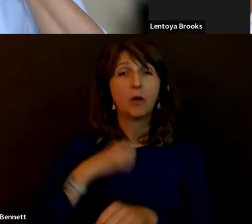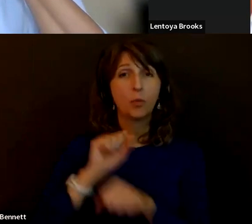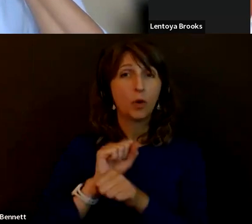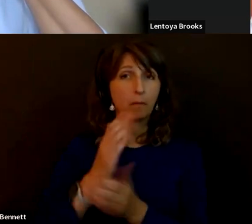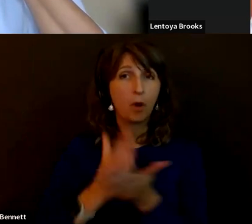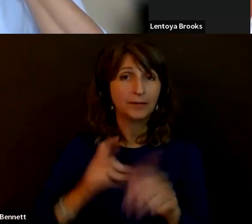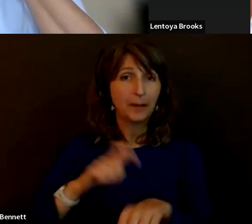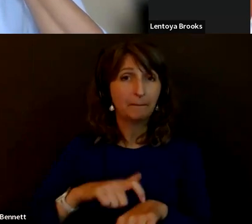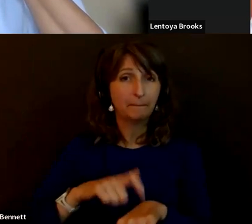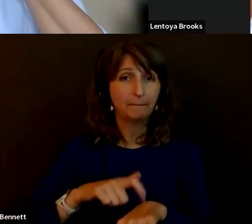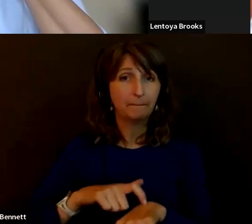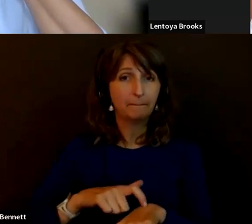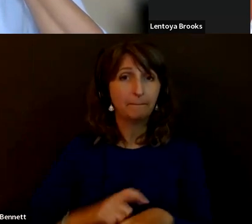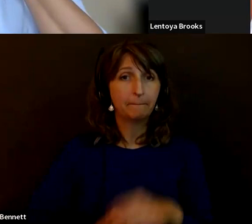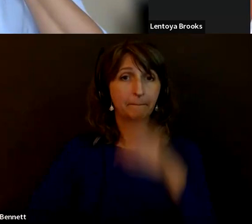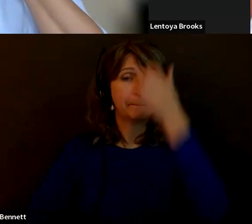part-time. Okay.